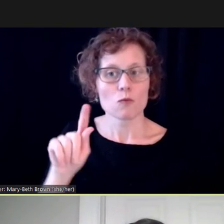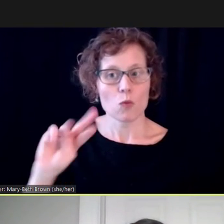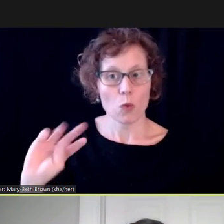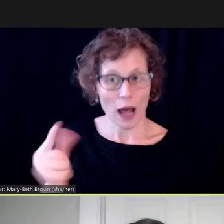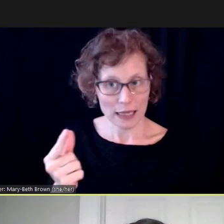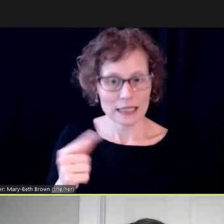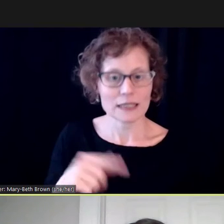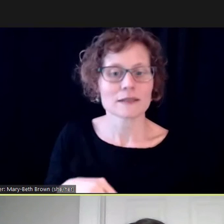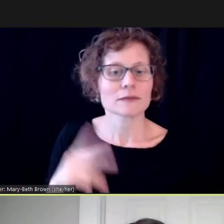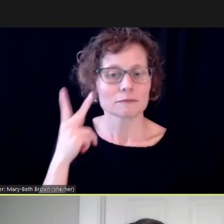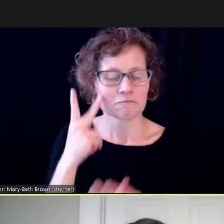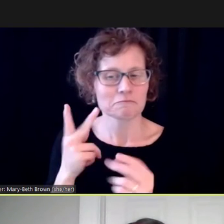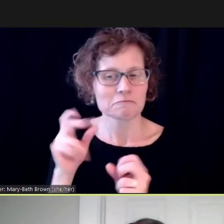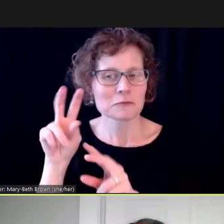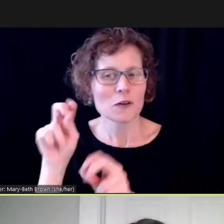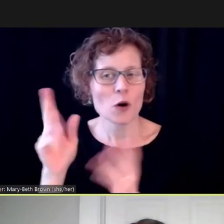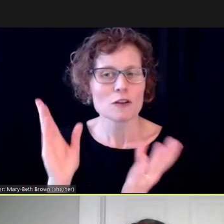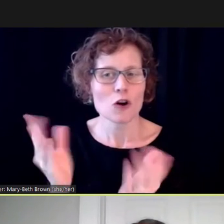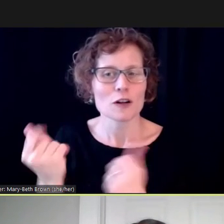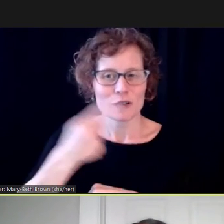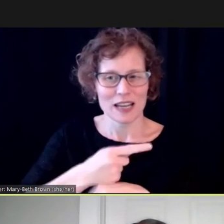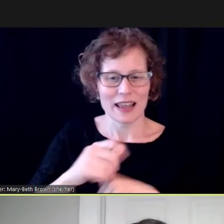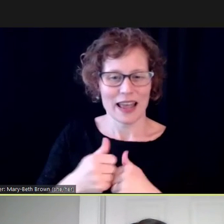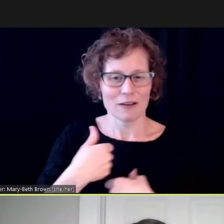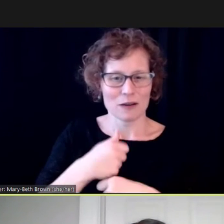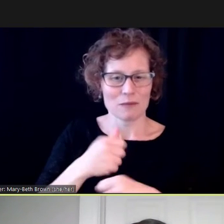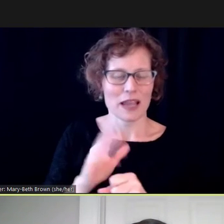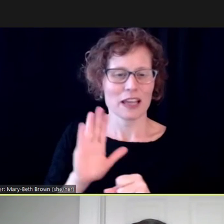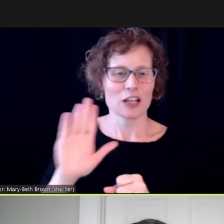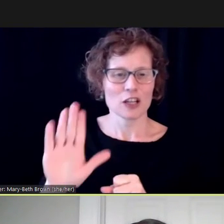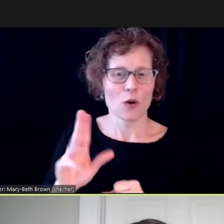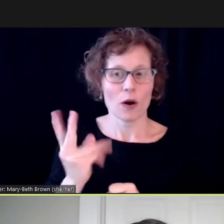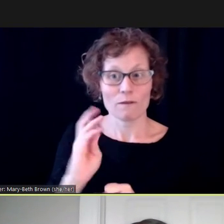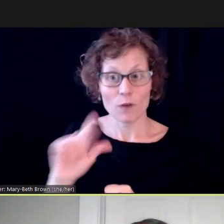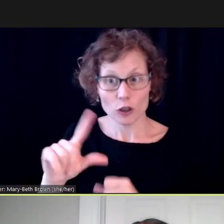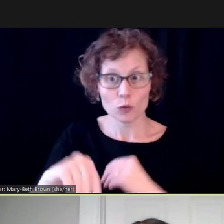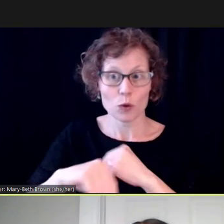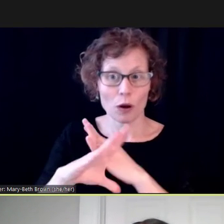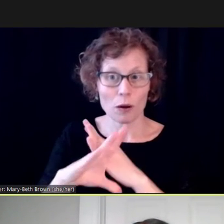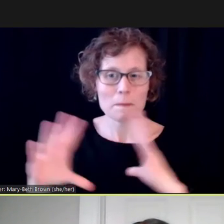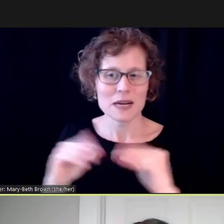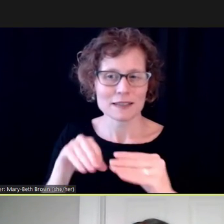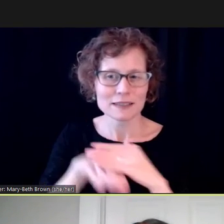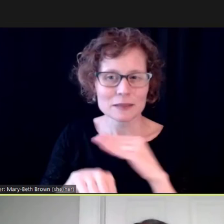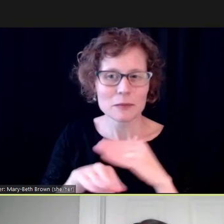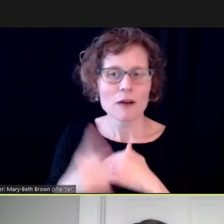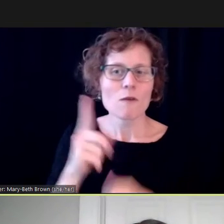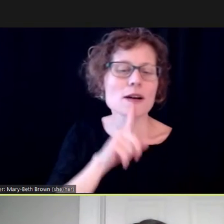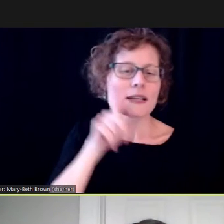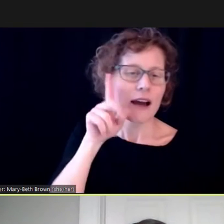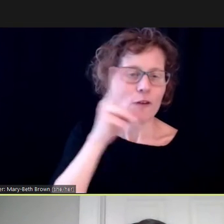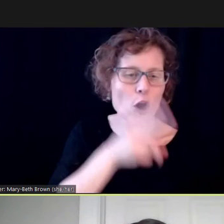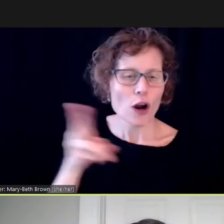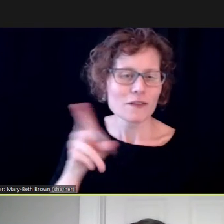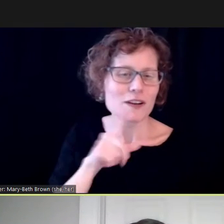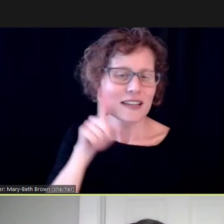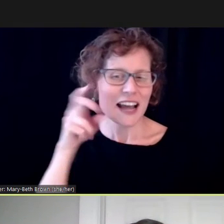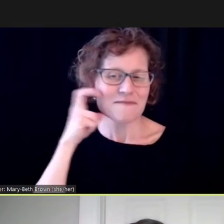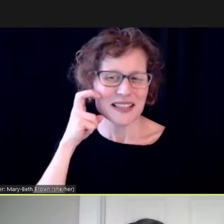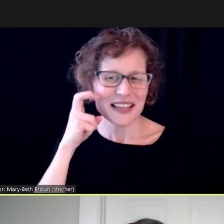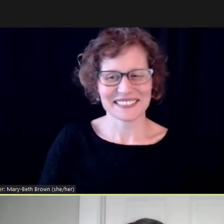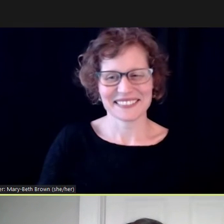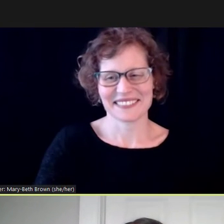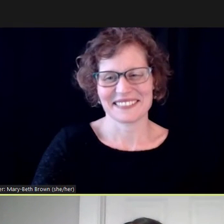forward to talking to you all today about how to make your virtual meetings accessible for deaf, hard of hearing, and deaf blinds.